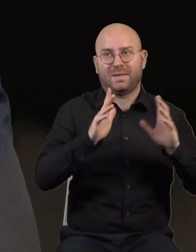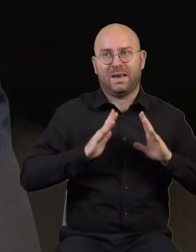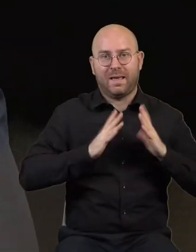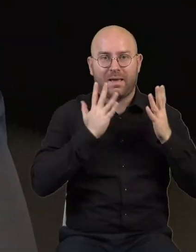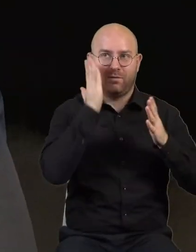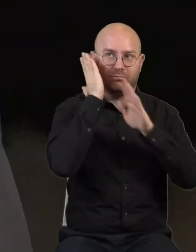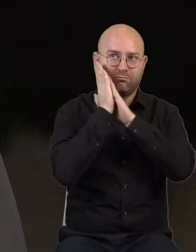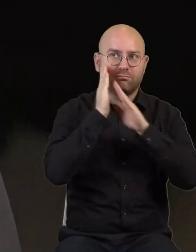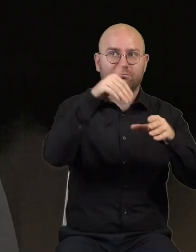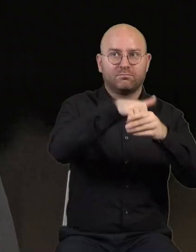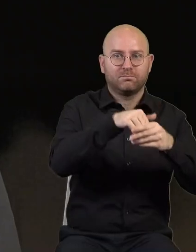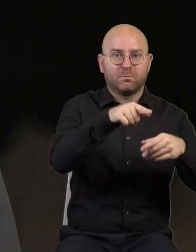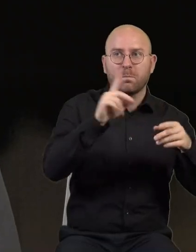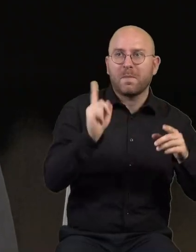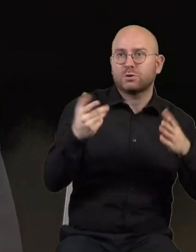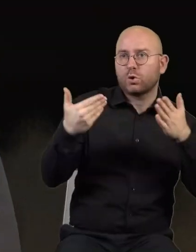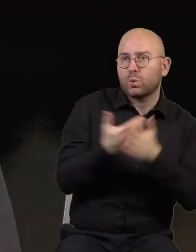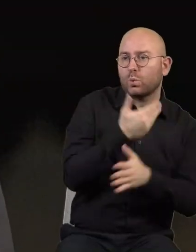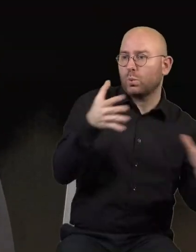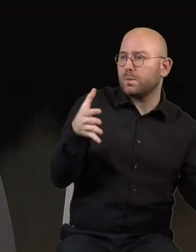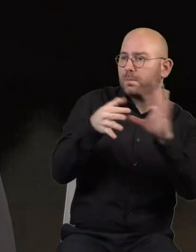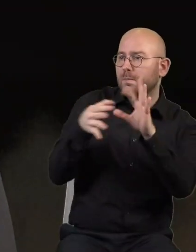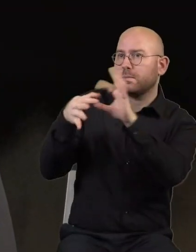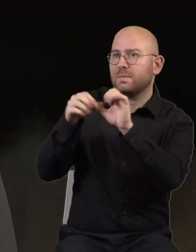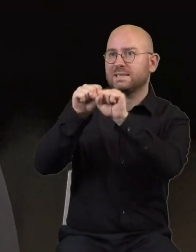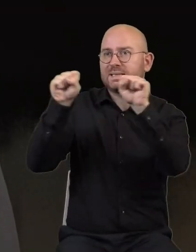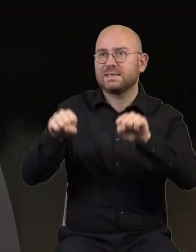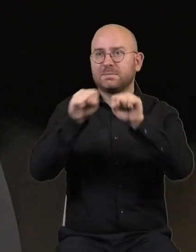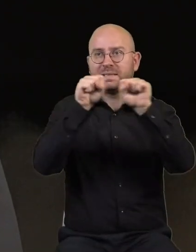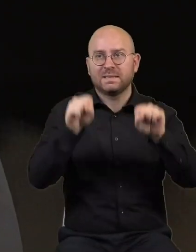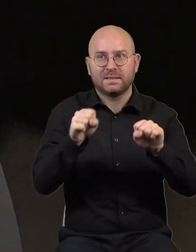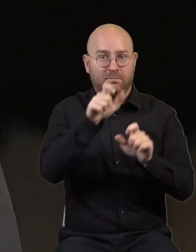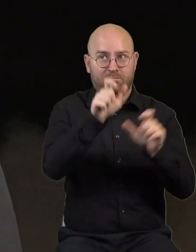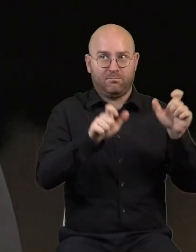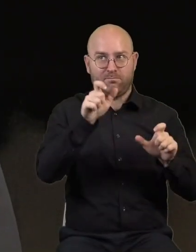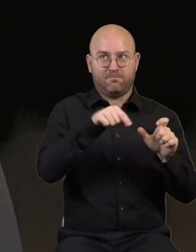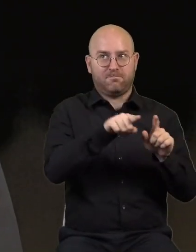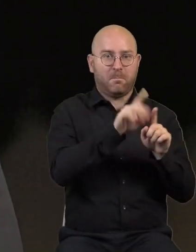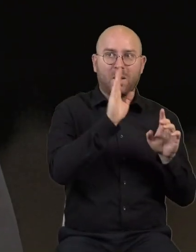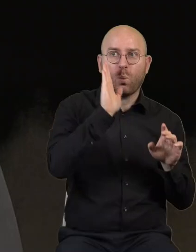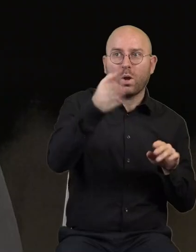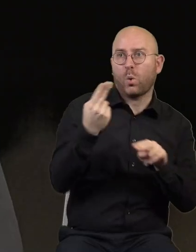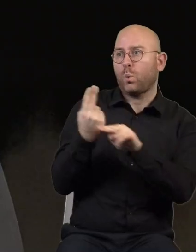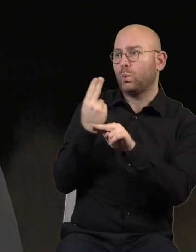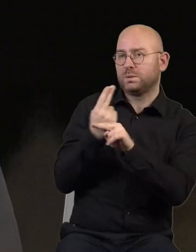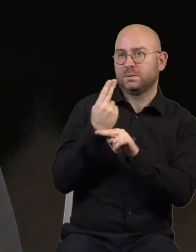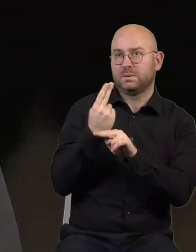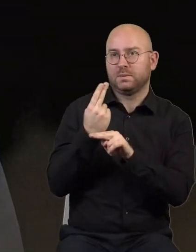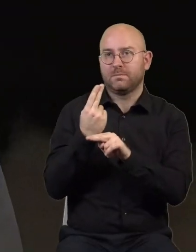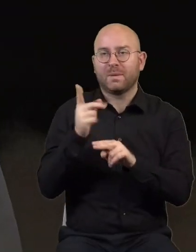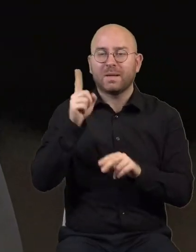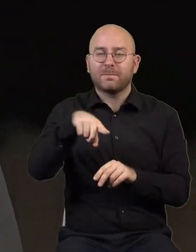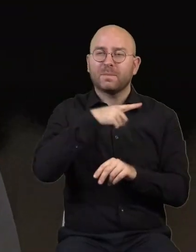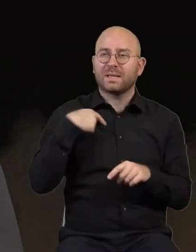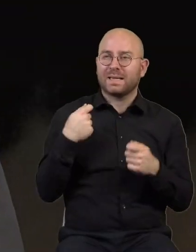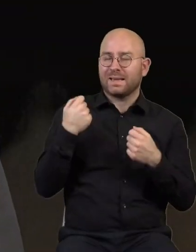we achieve this goal of reducing emissions? And very concretely, in the